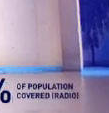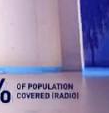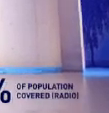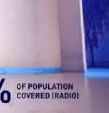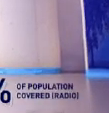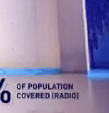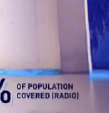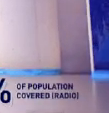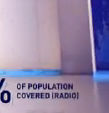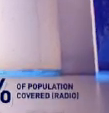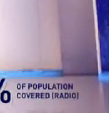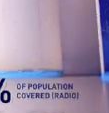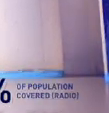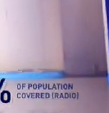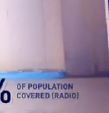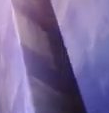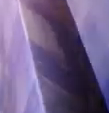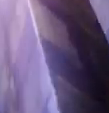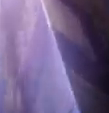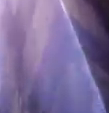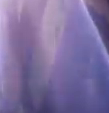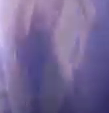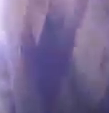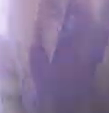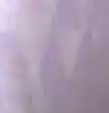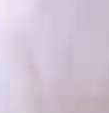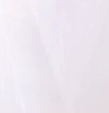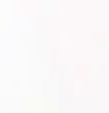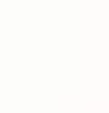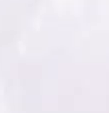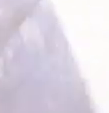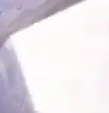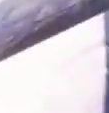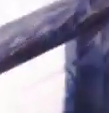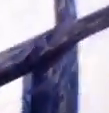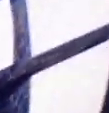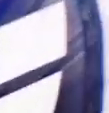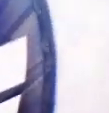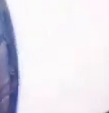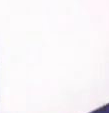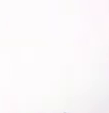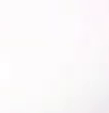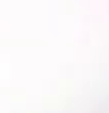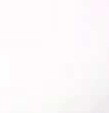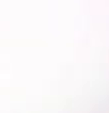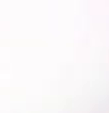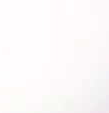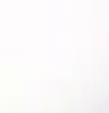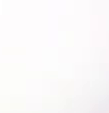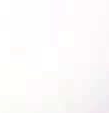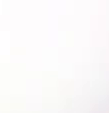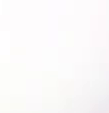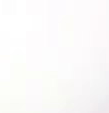networks, uniting generations and building great partnerships. Together, we can go